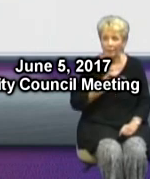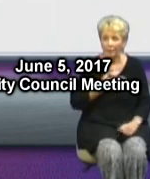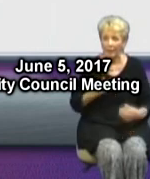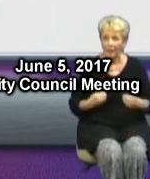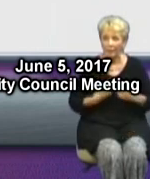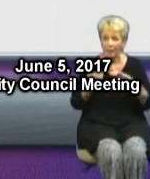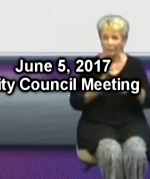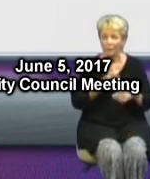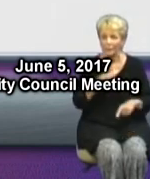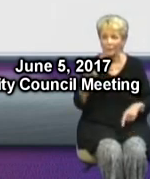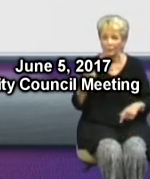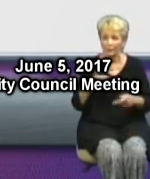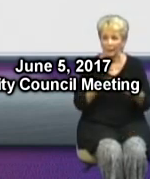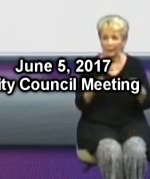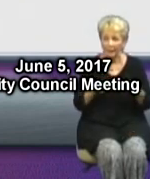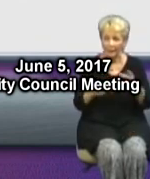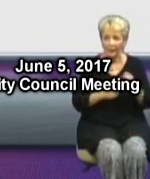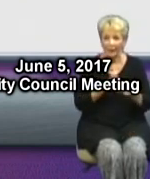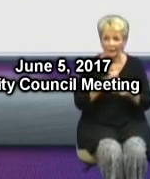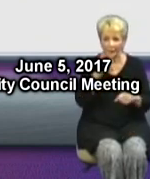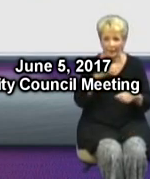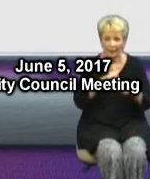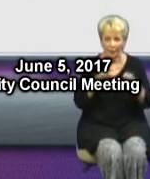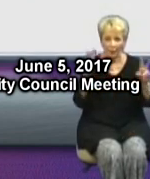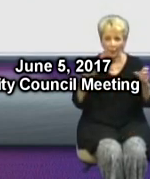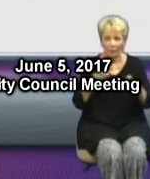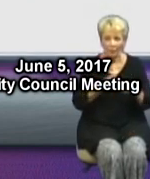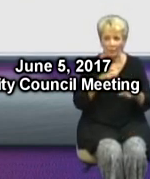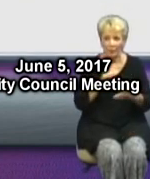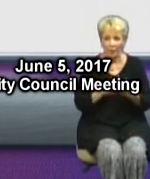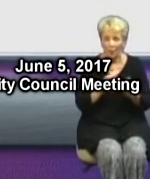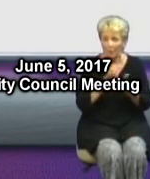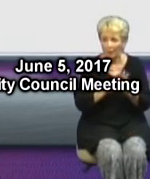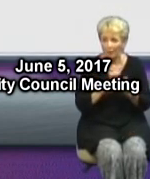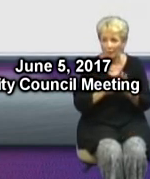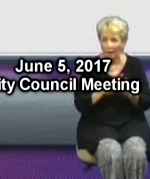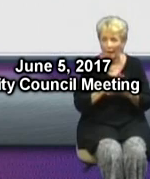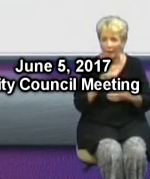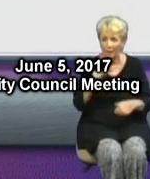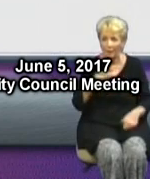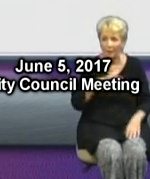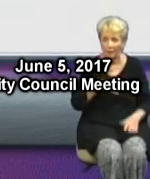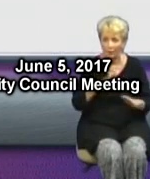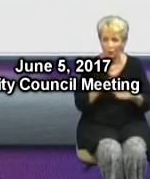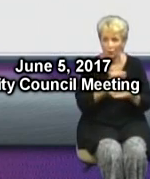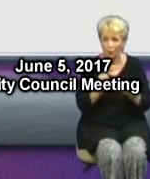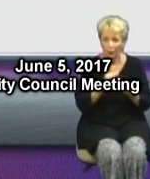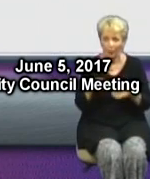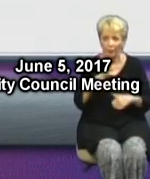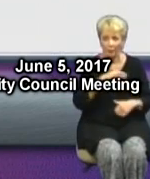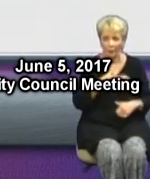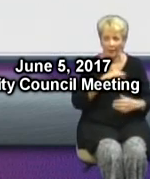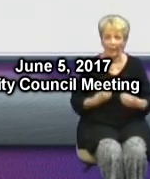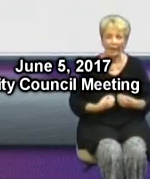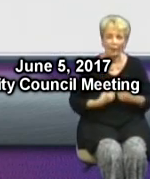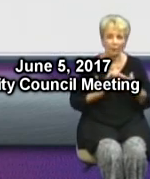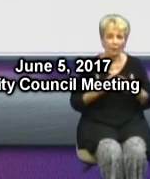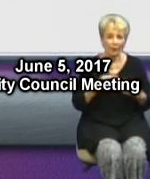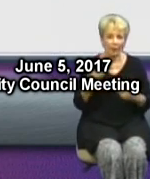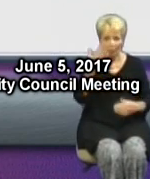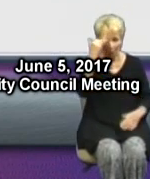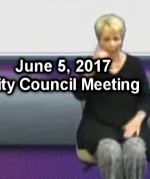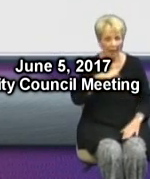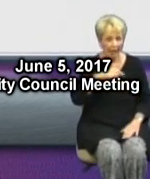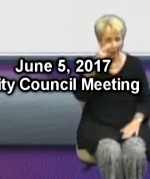inspiration somewhere else this year, not in a quote from a movie. So I'm going to share with you my inspiration and why